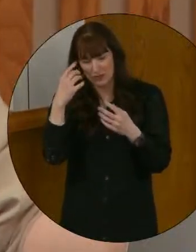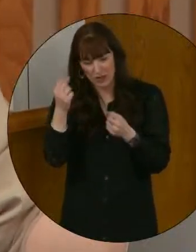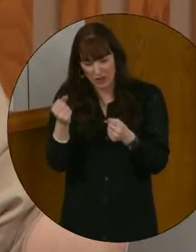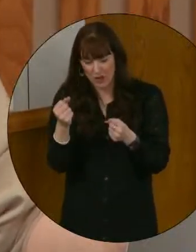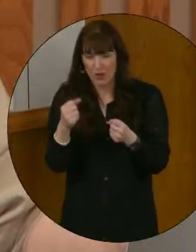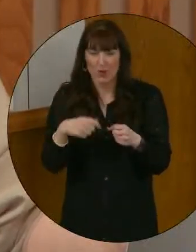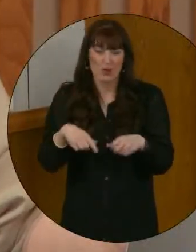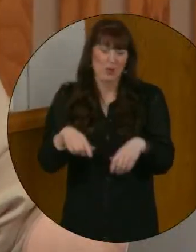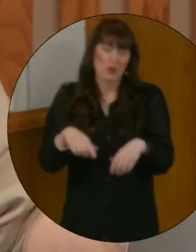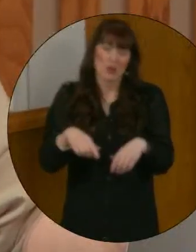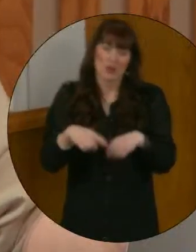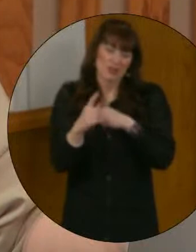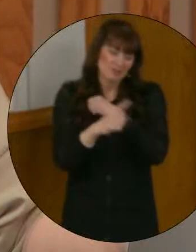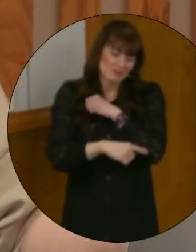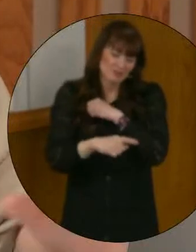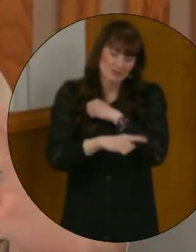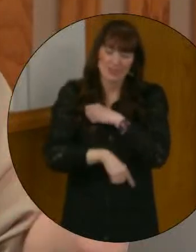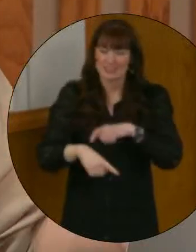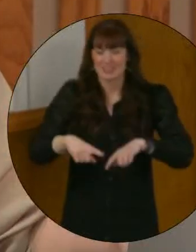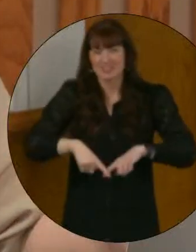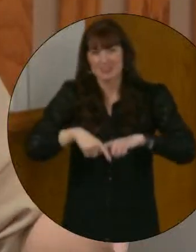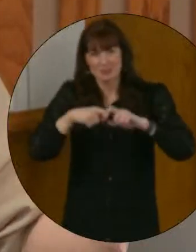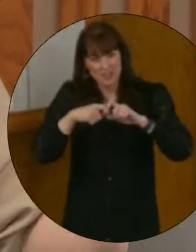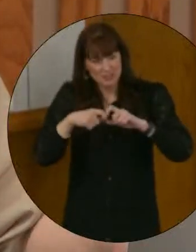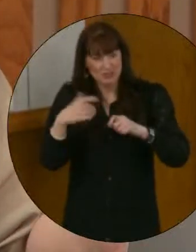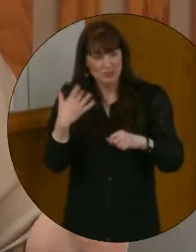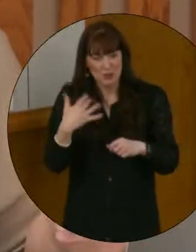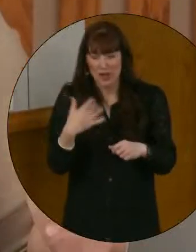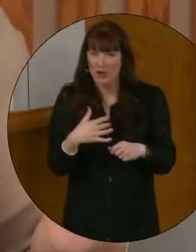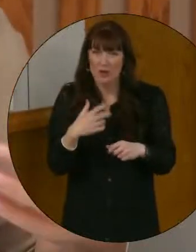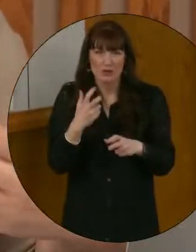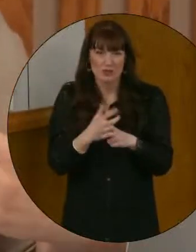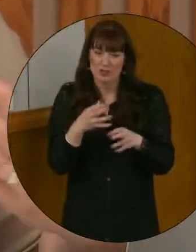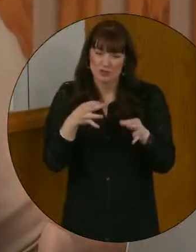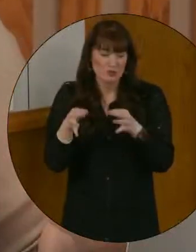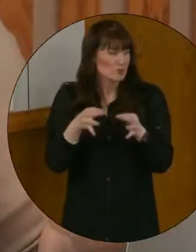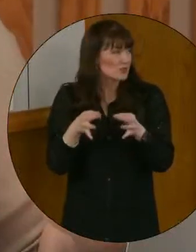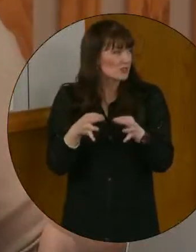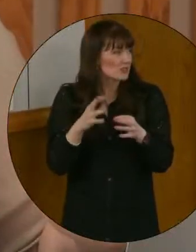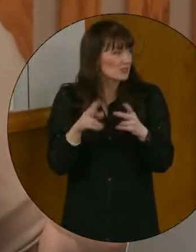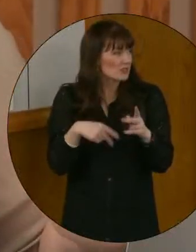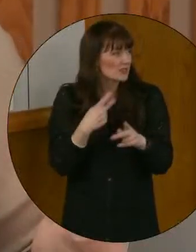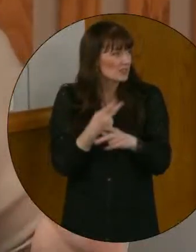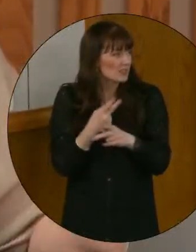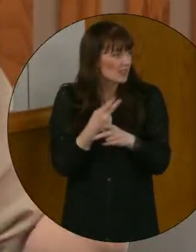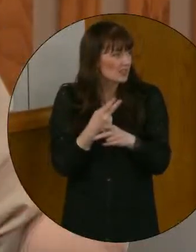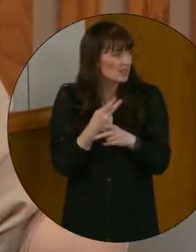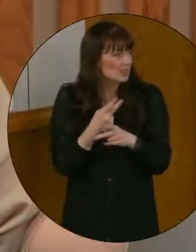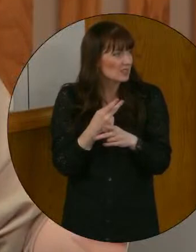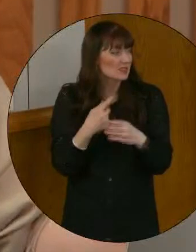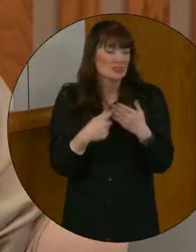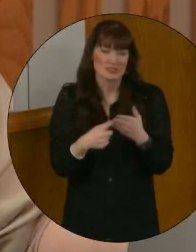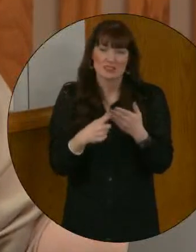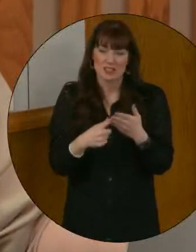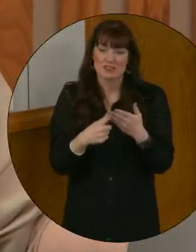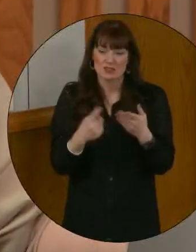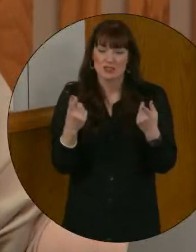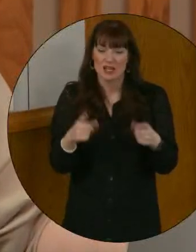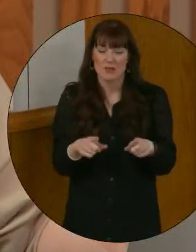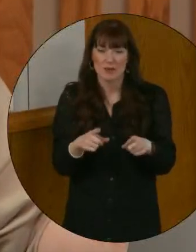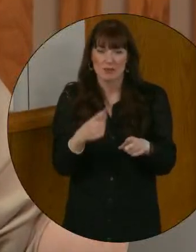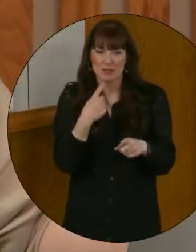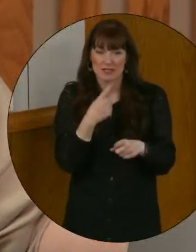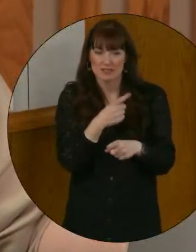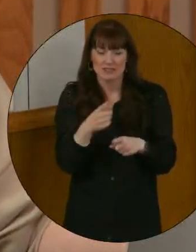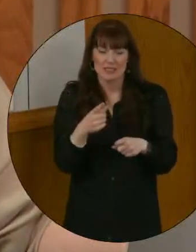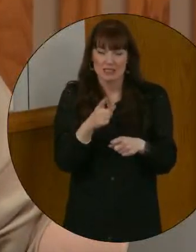suspension rates, and it's hard to describe exactly the type of dialogue that took place, but I can tell you that